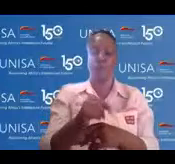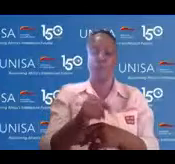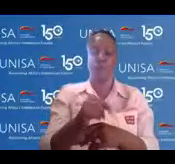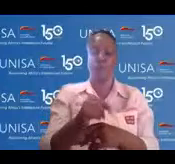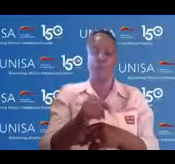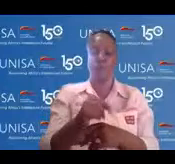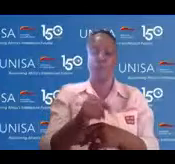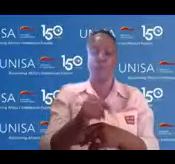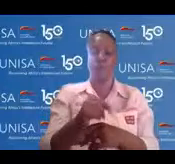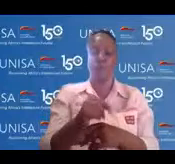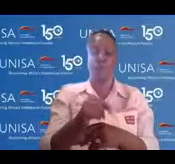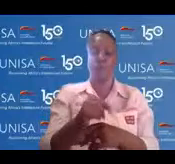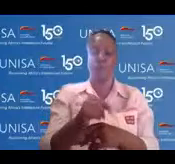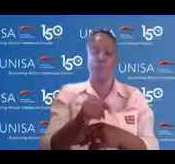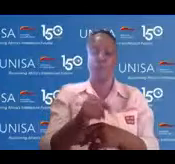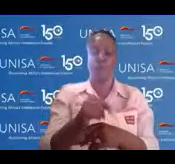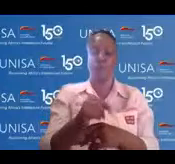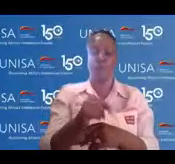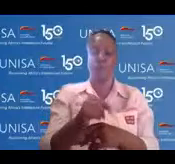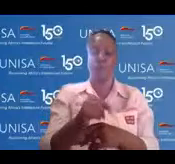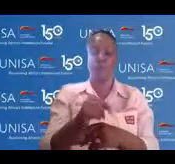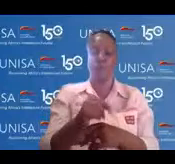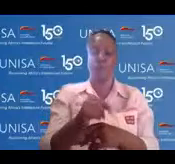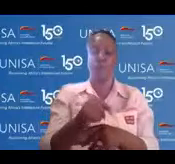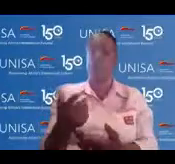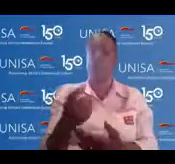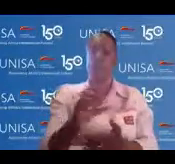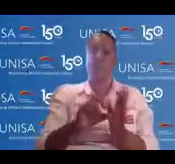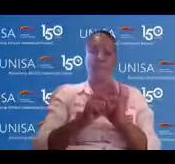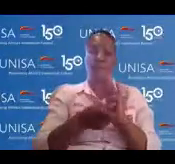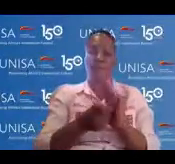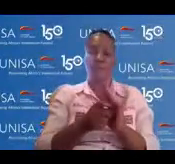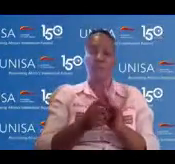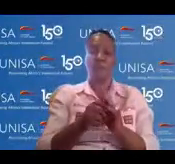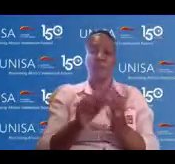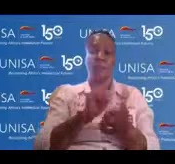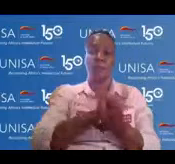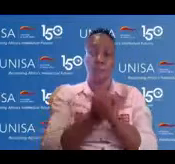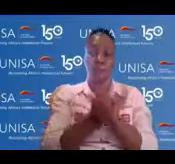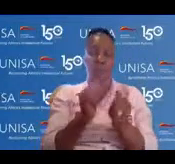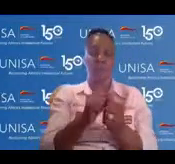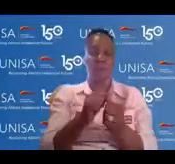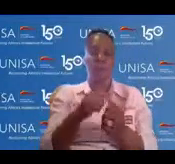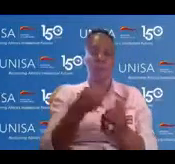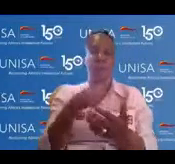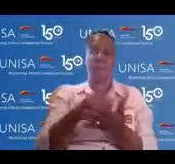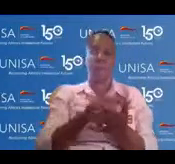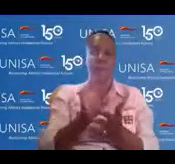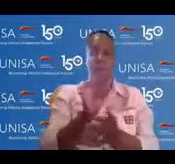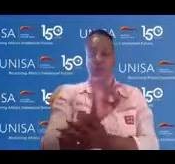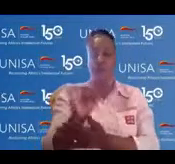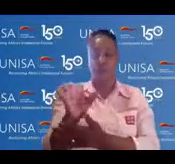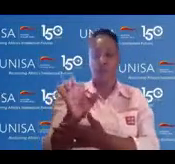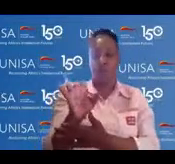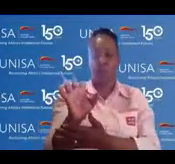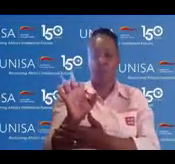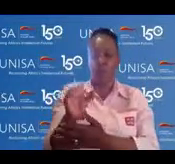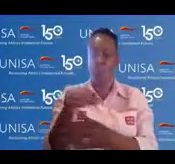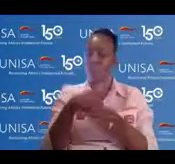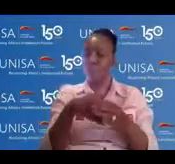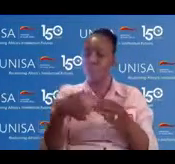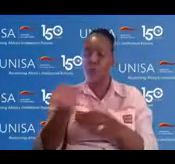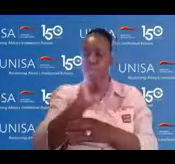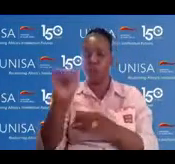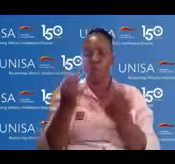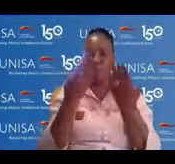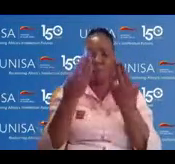And then if your disability is permanent, you only apply once in the duration of your studies. But if your